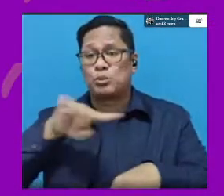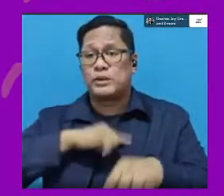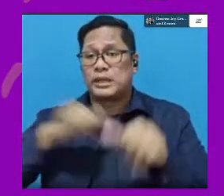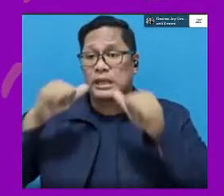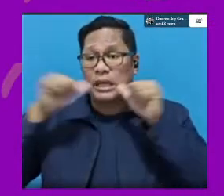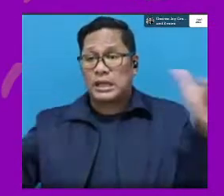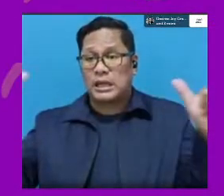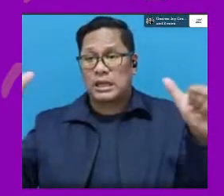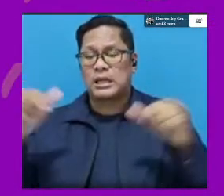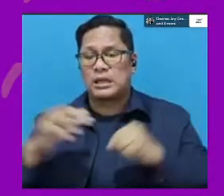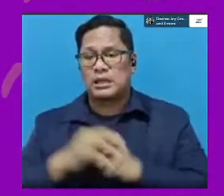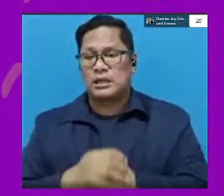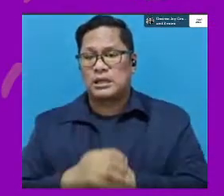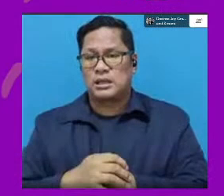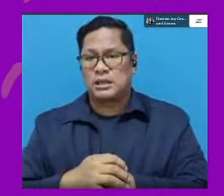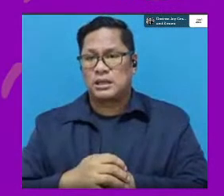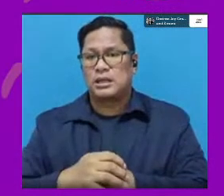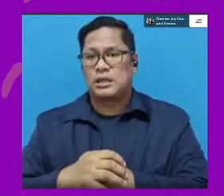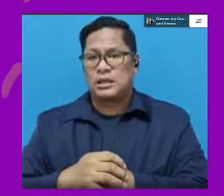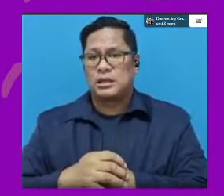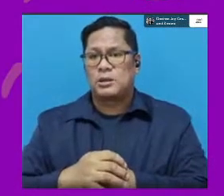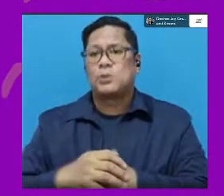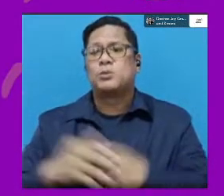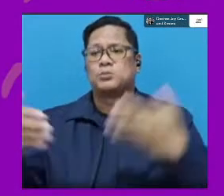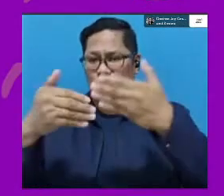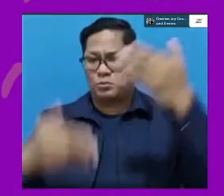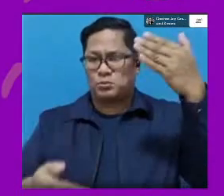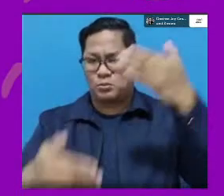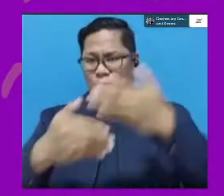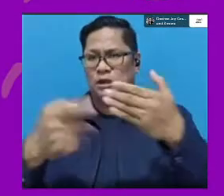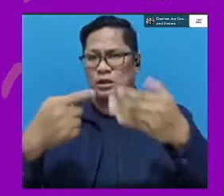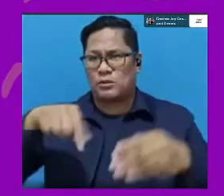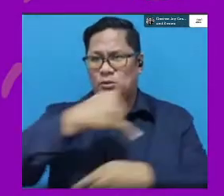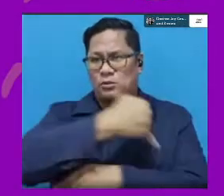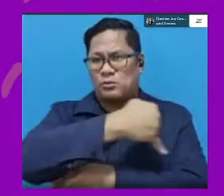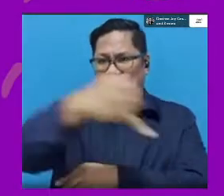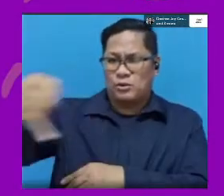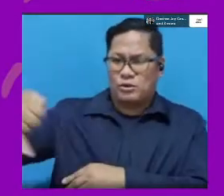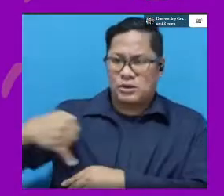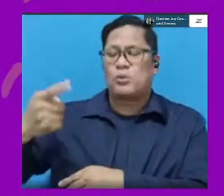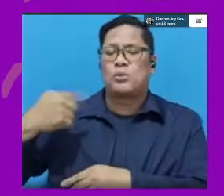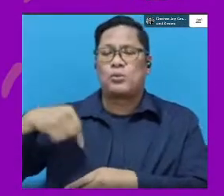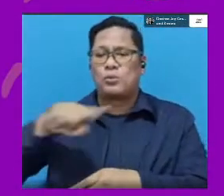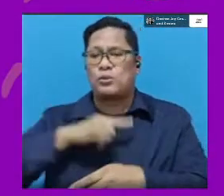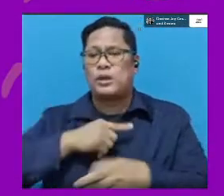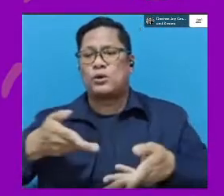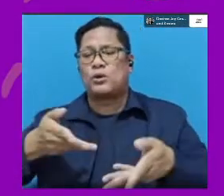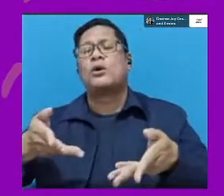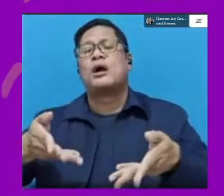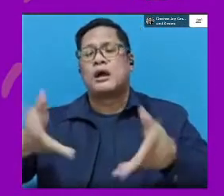a lockdown of our borders. We only allowed exit of